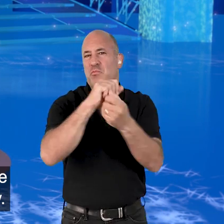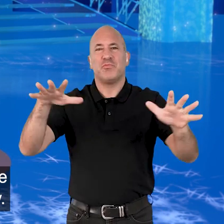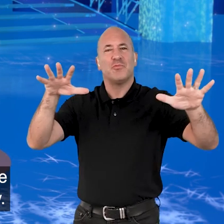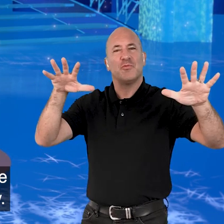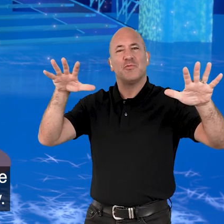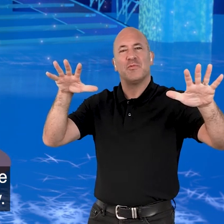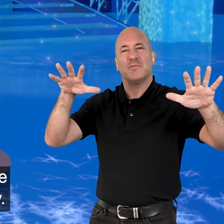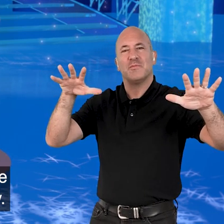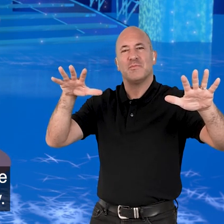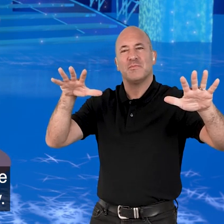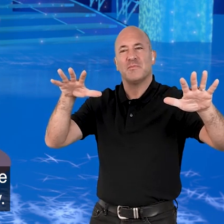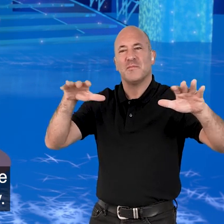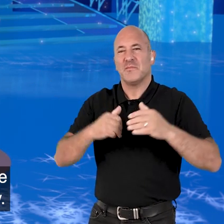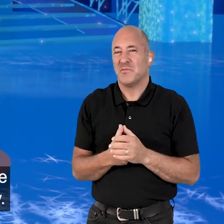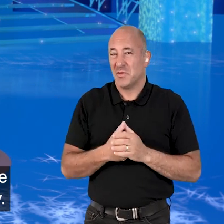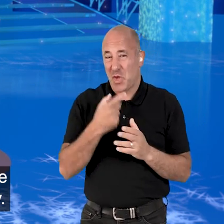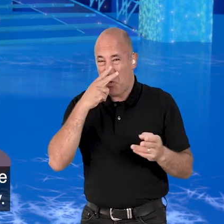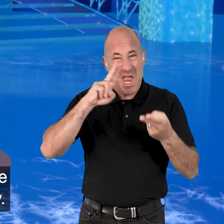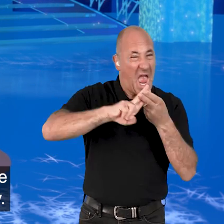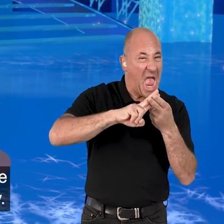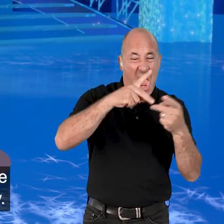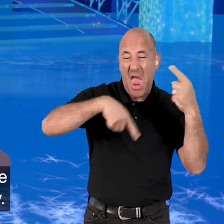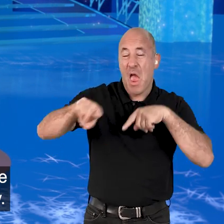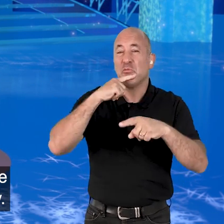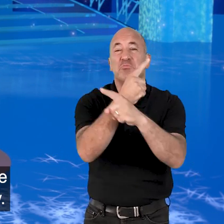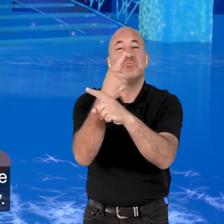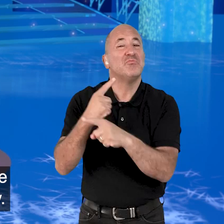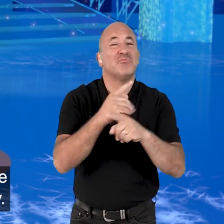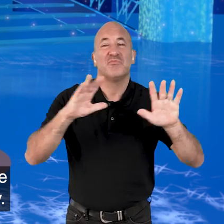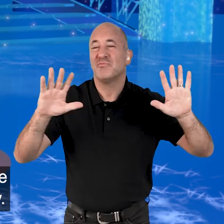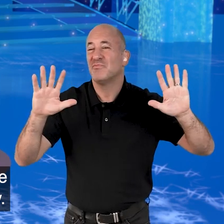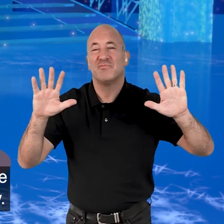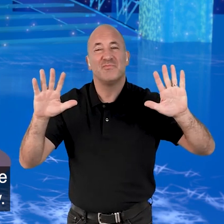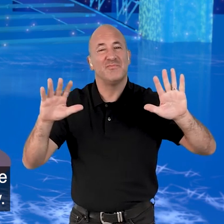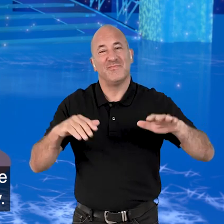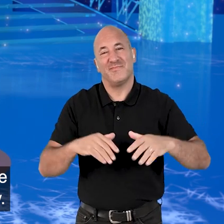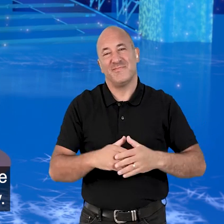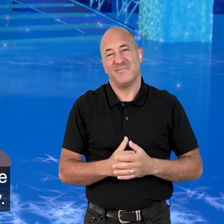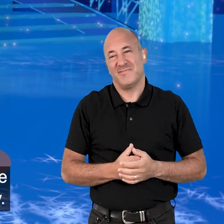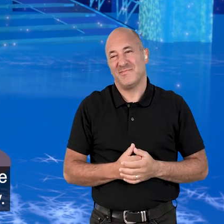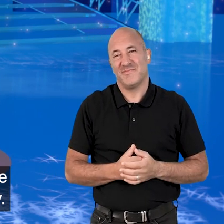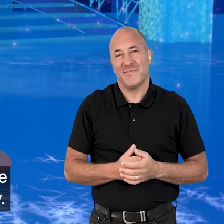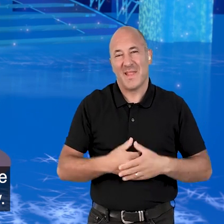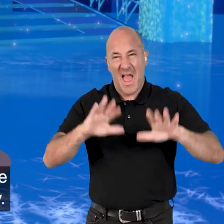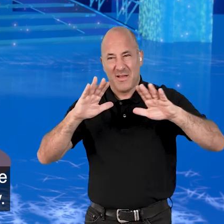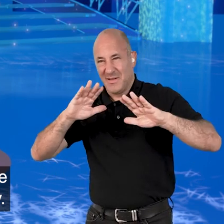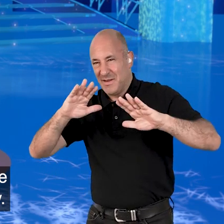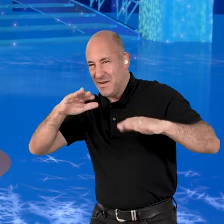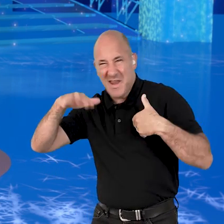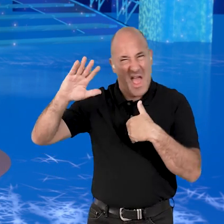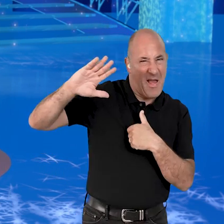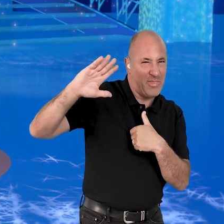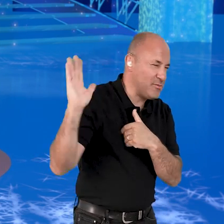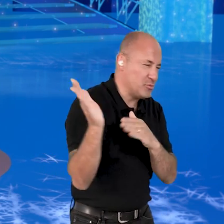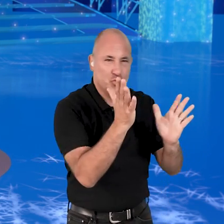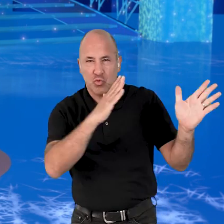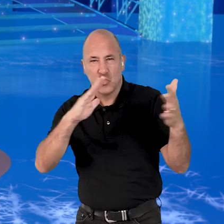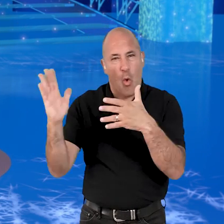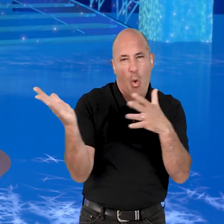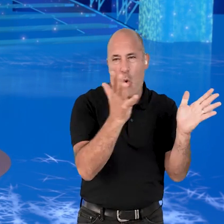the door. I don't care what they're going to say. Let